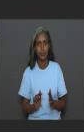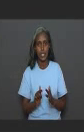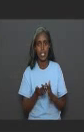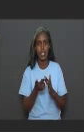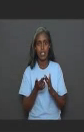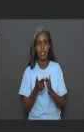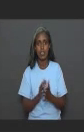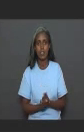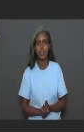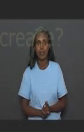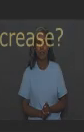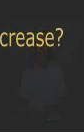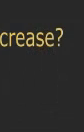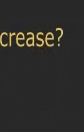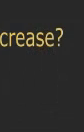Begin.